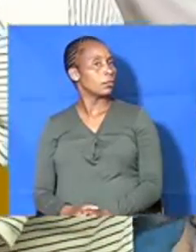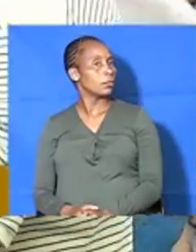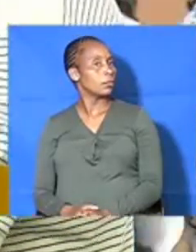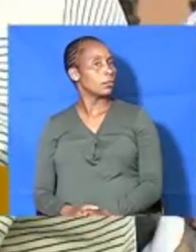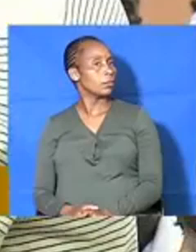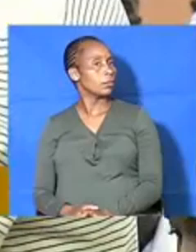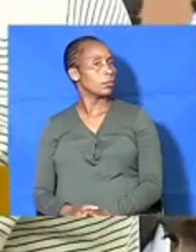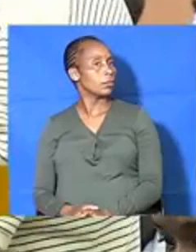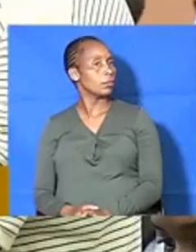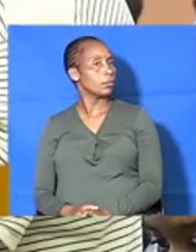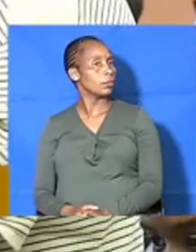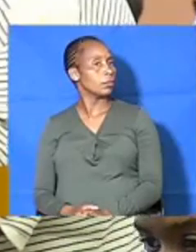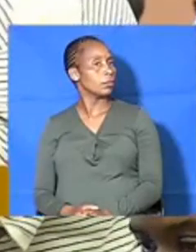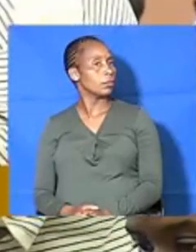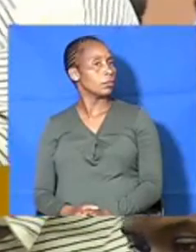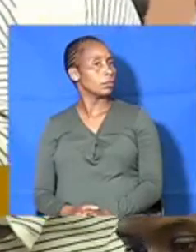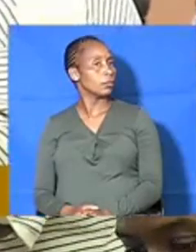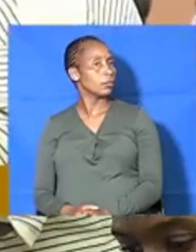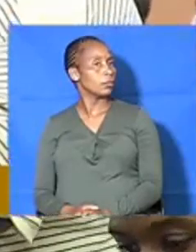project.